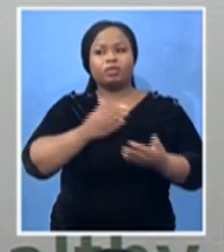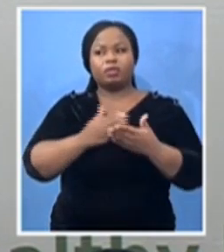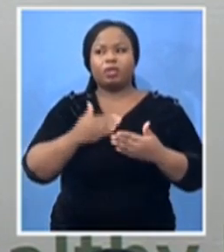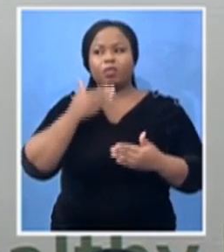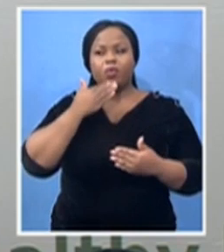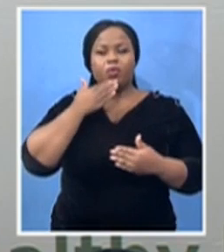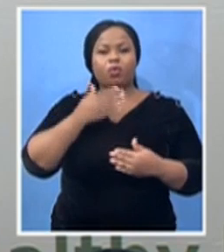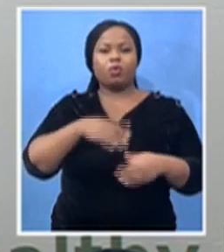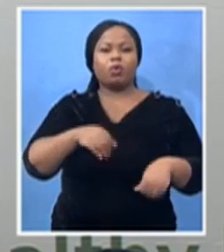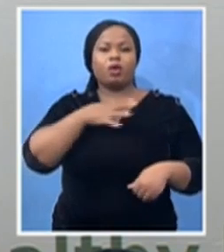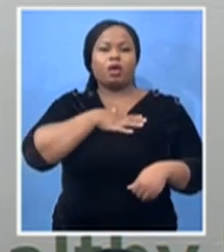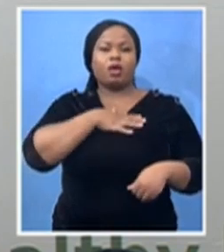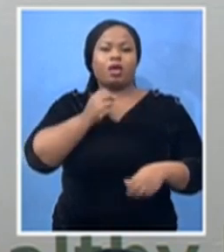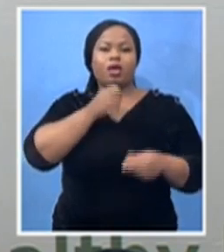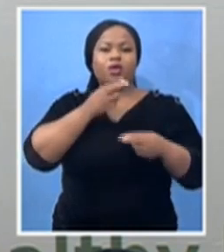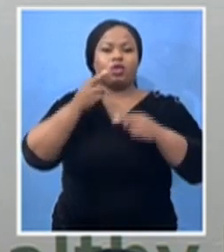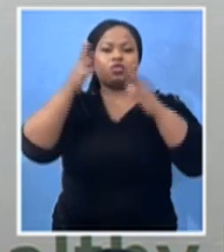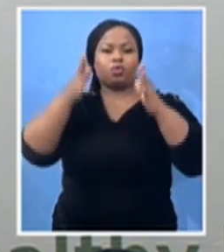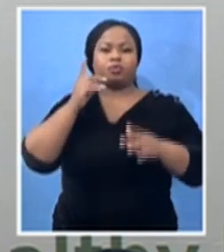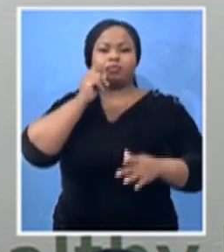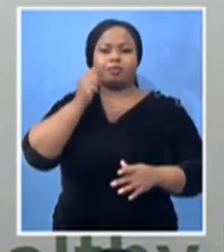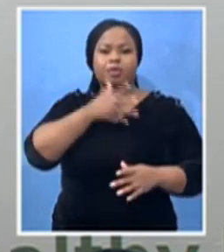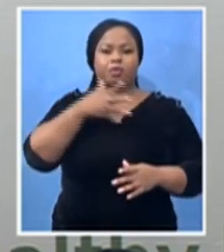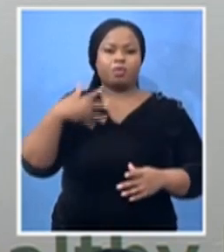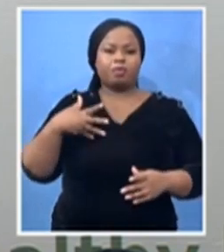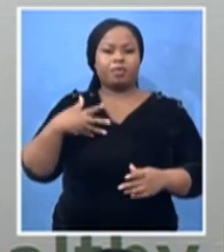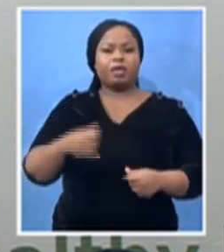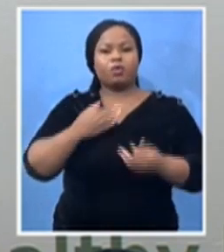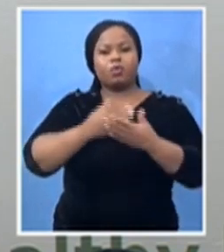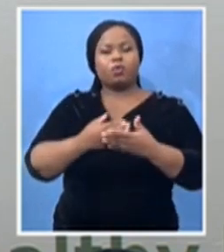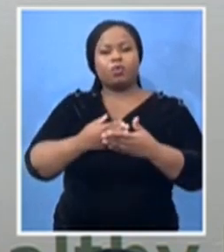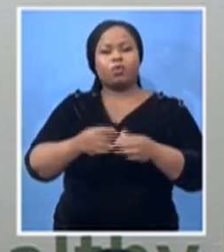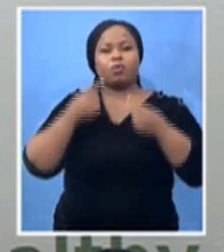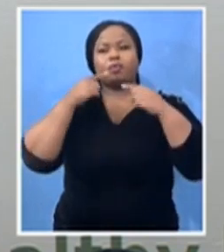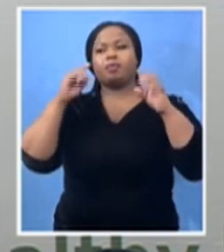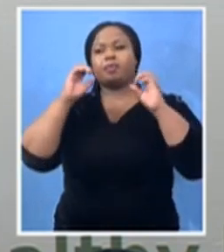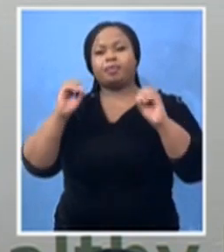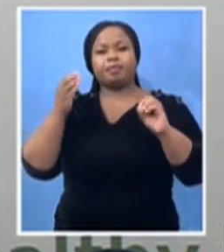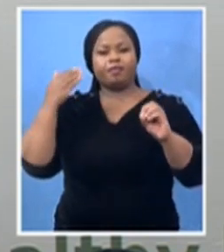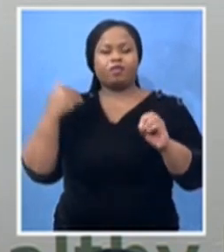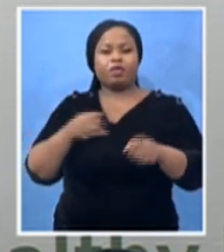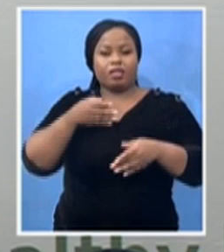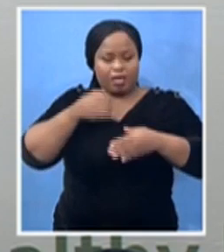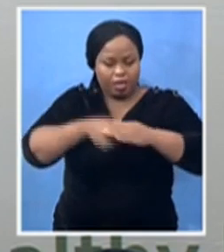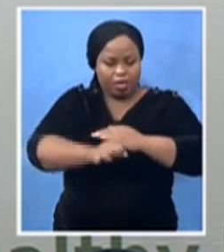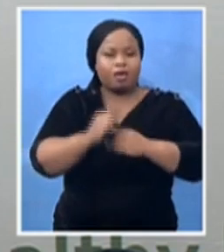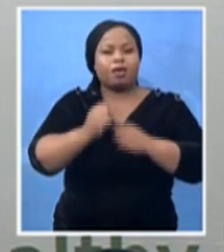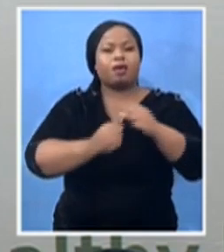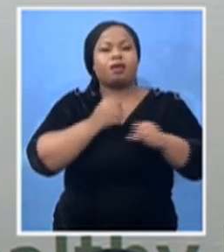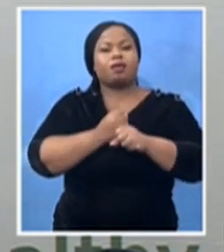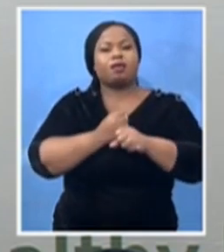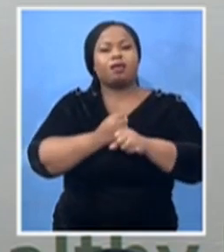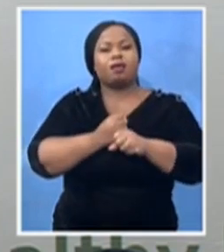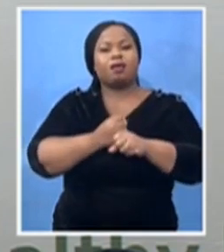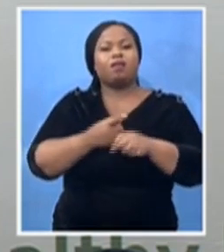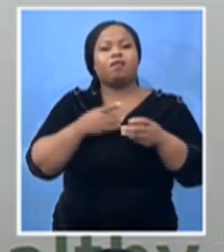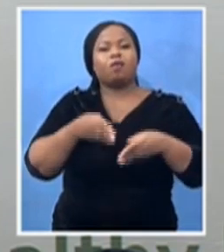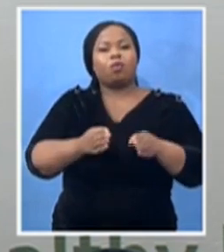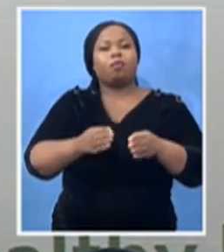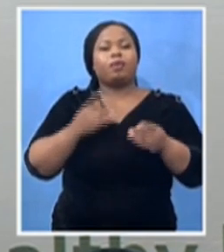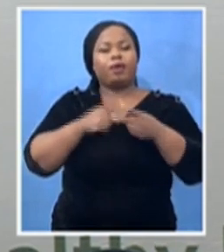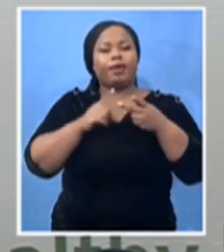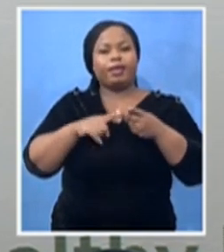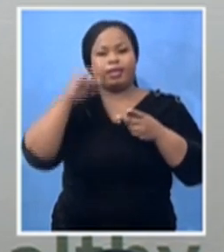of the nurse and in the year of the midwife, we'd like to say that we shall overcome and defeat the pandemic.